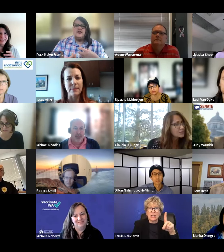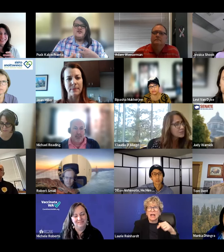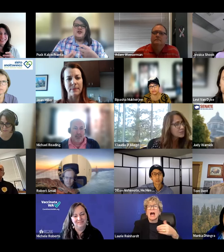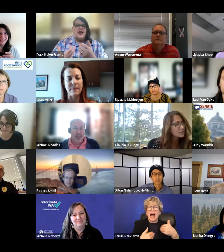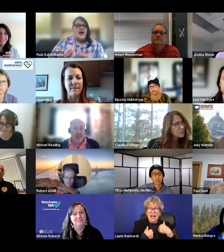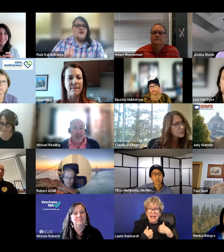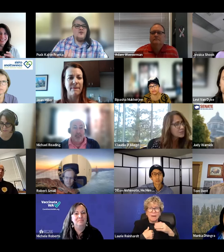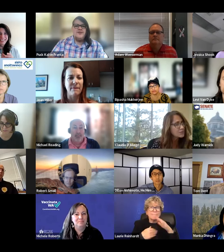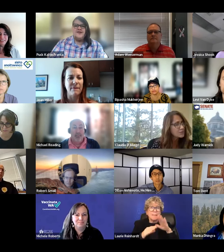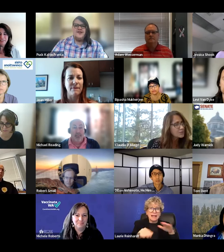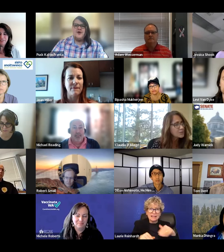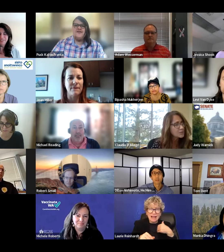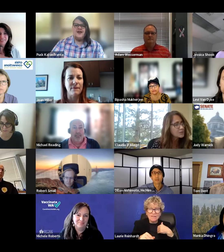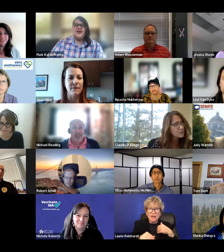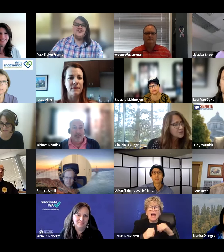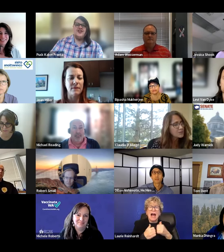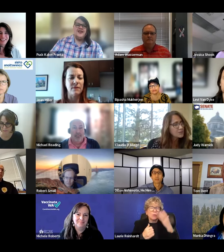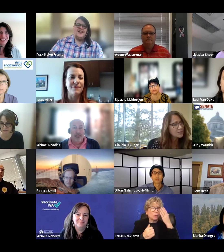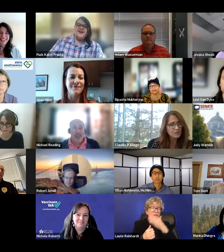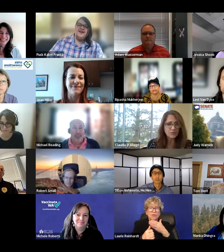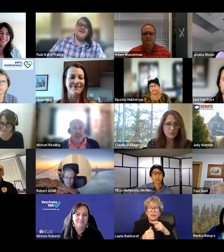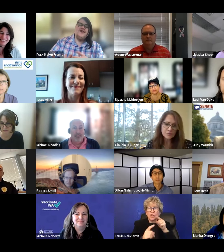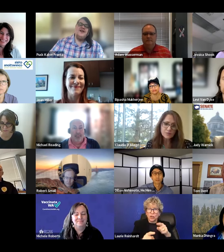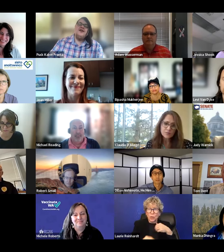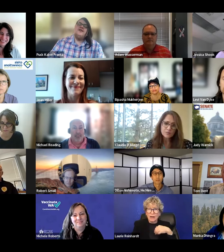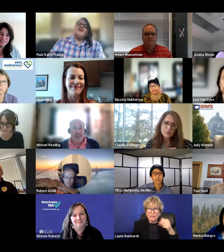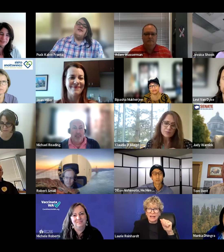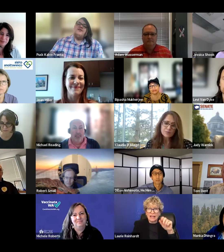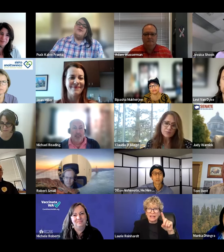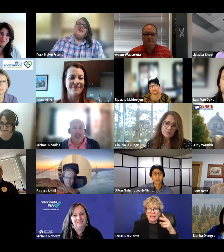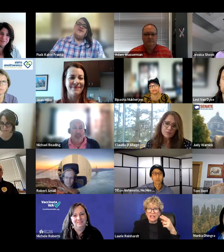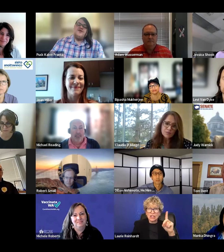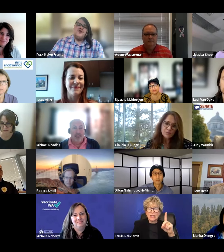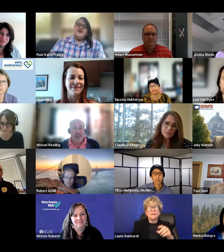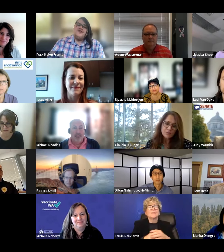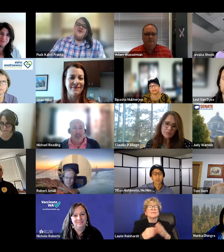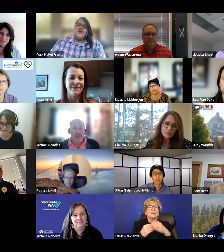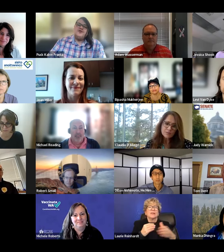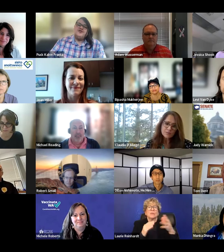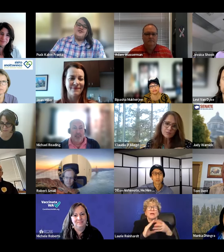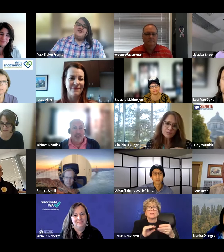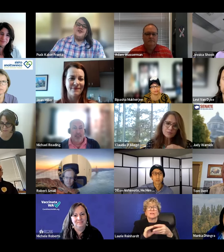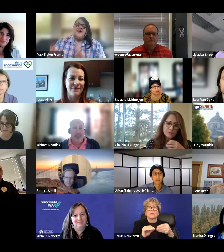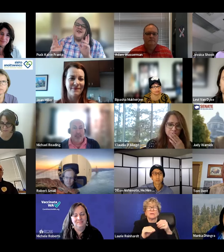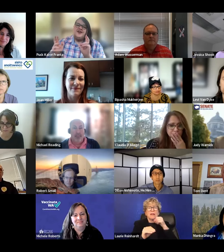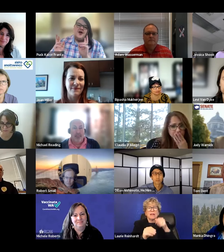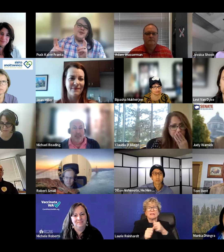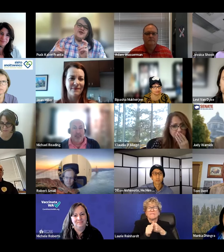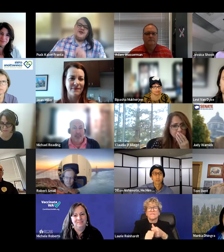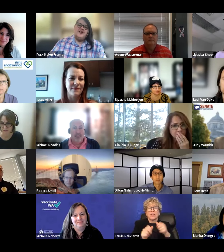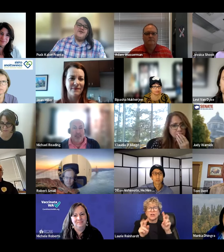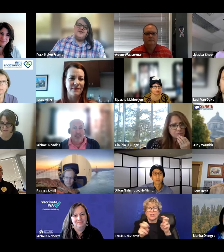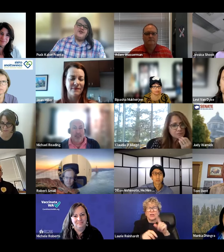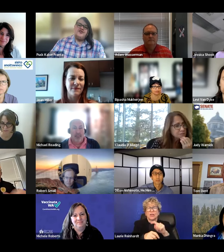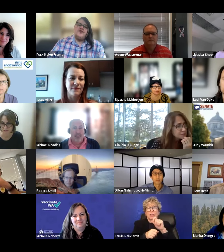kids have ADHD. How did we miss that you have ADHD?" The rest of the story doesn't follow the traditional "and then it got